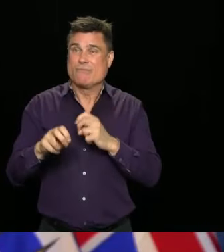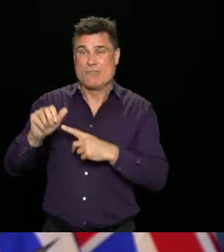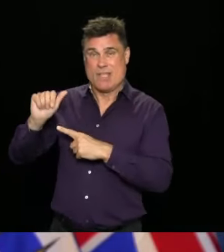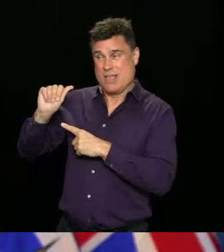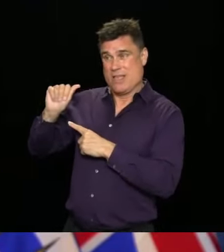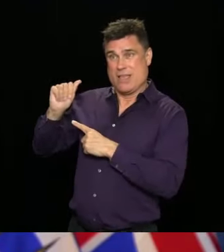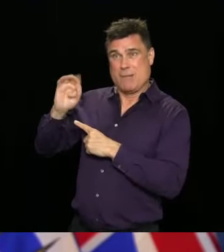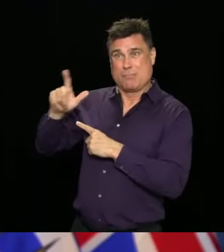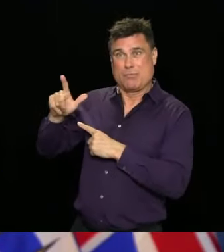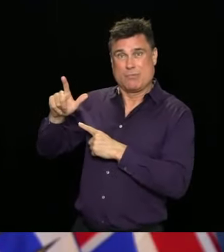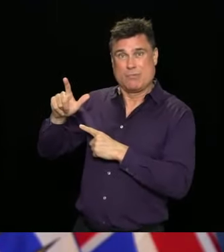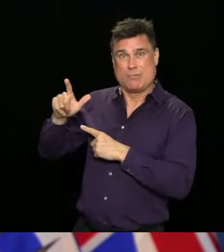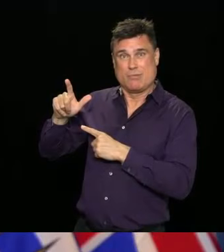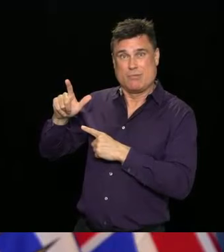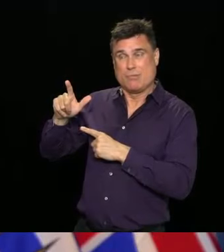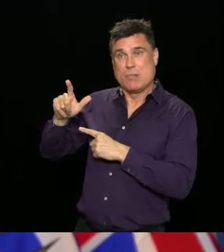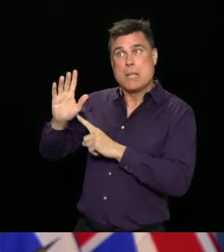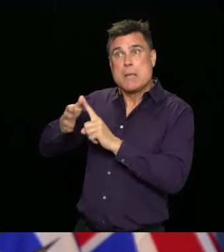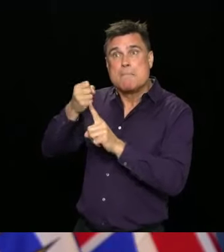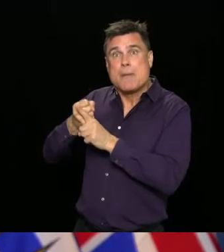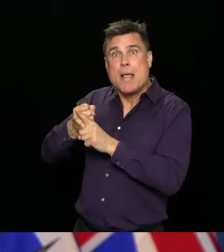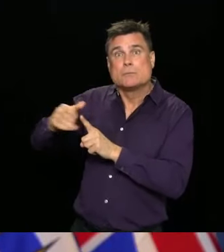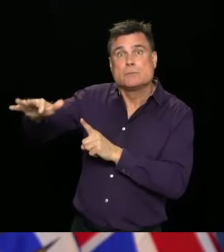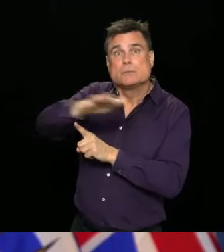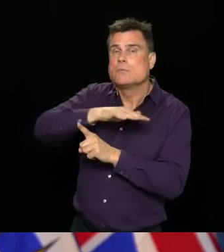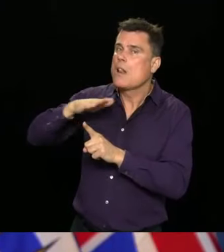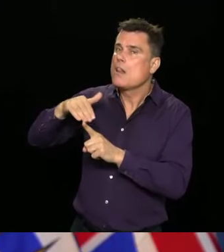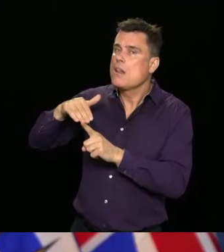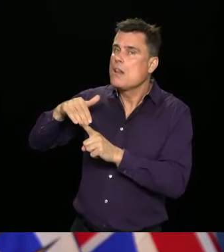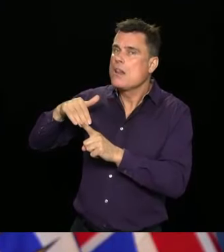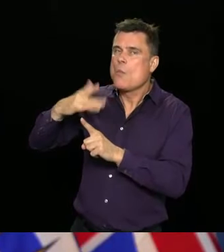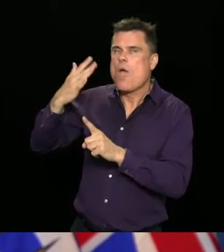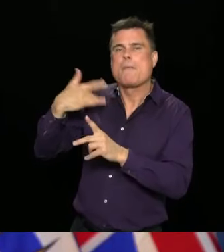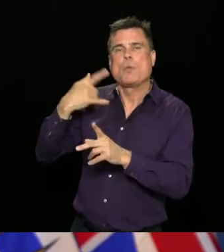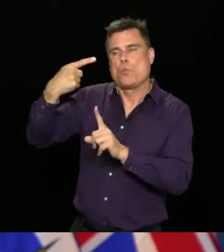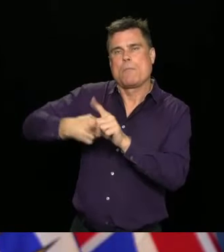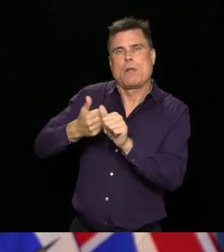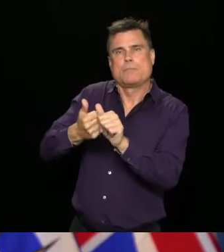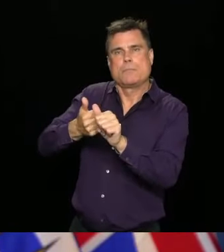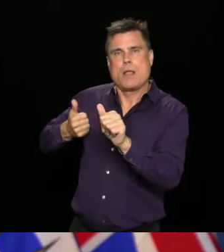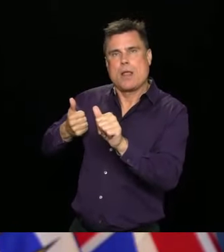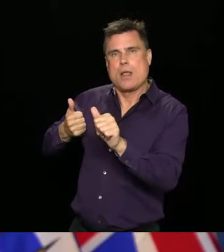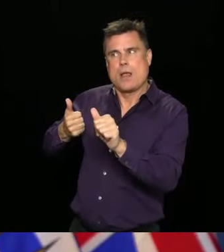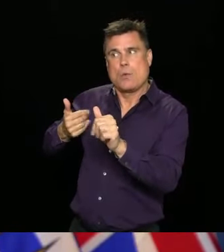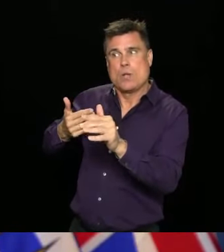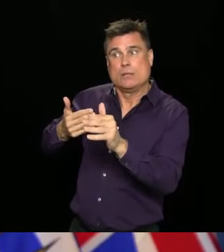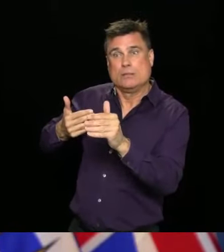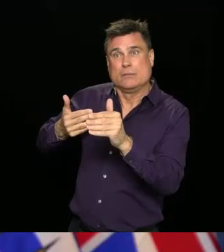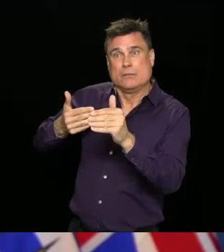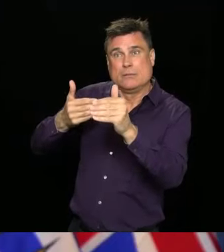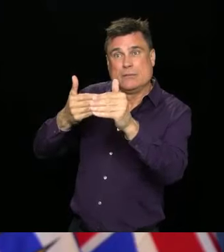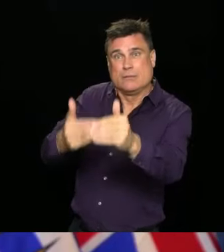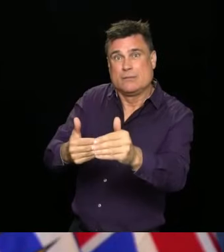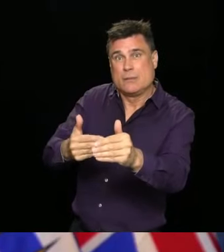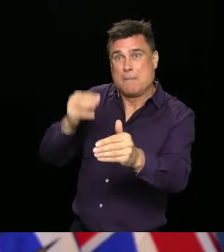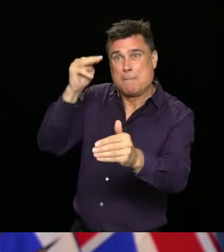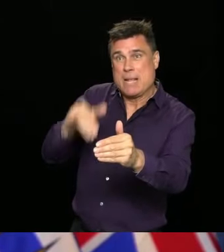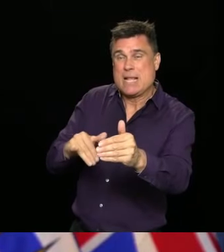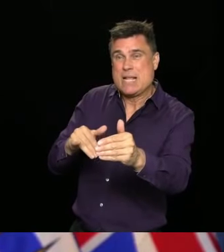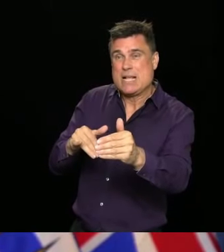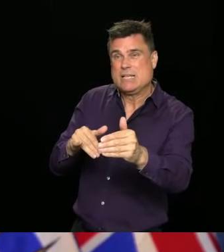that we received in April didn't have the full impact because they're always a month behind. So I think our numbers we will get in the next little